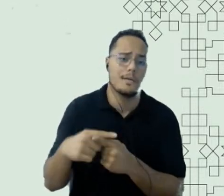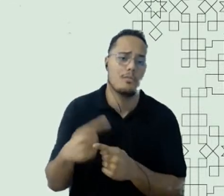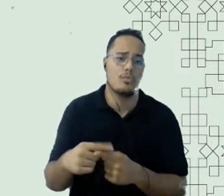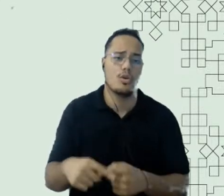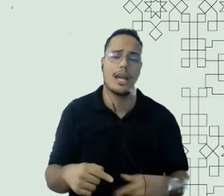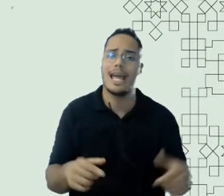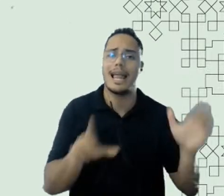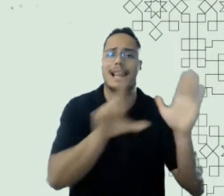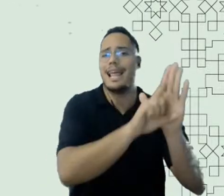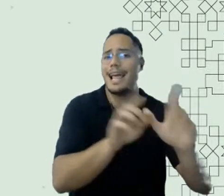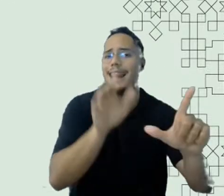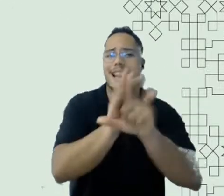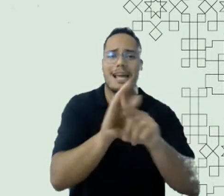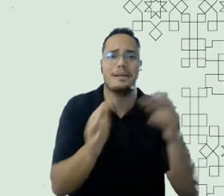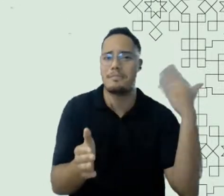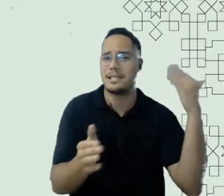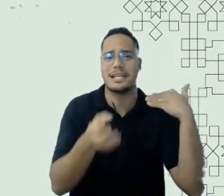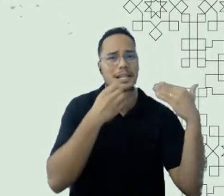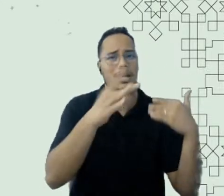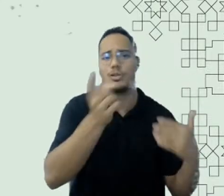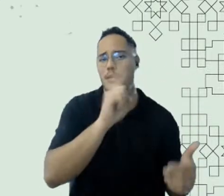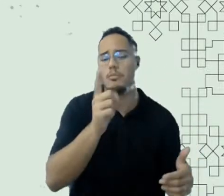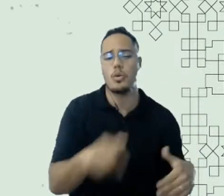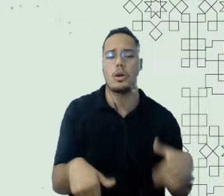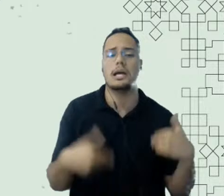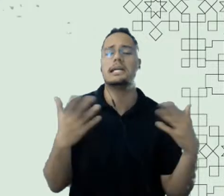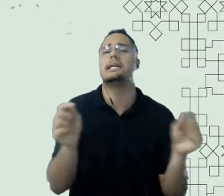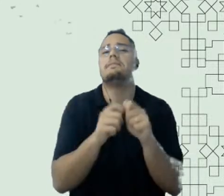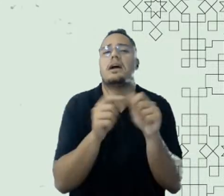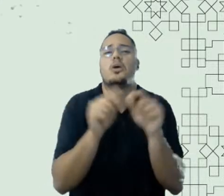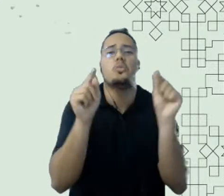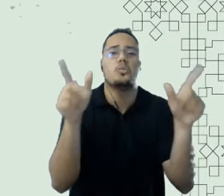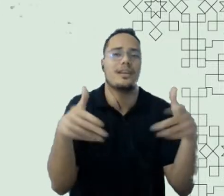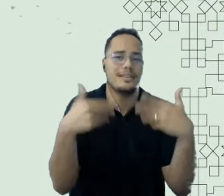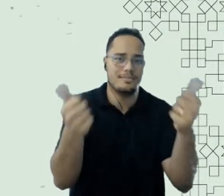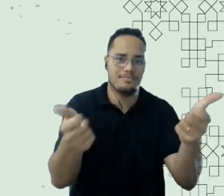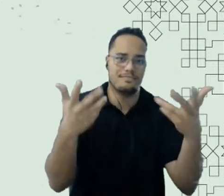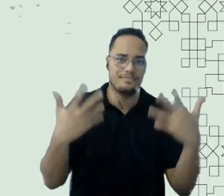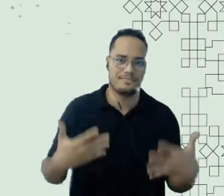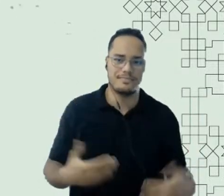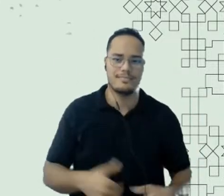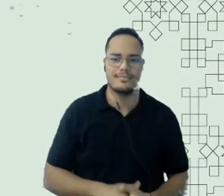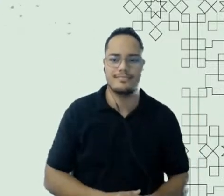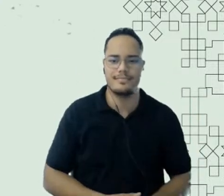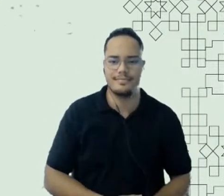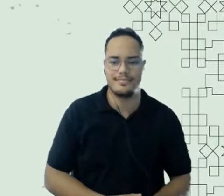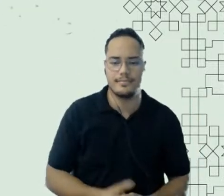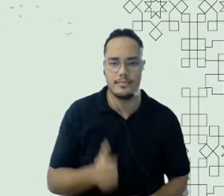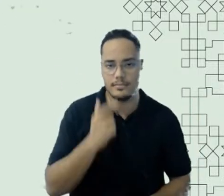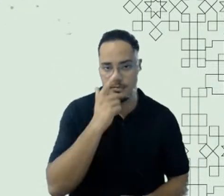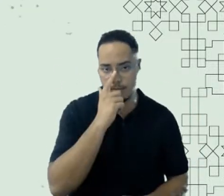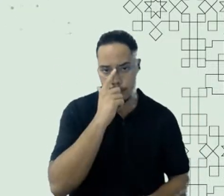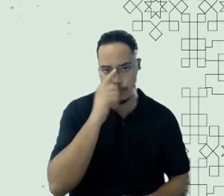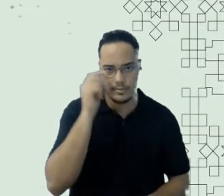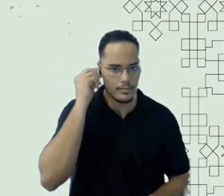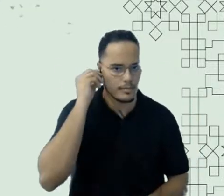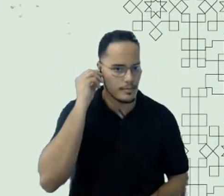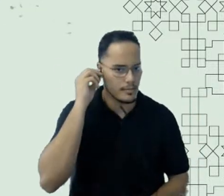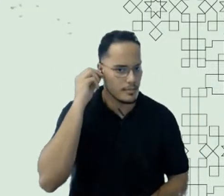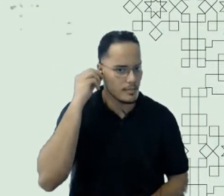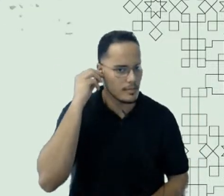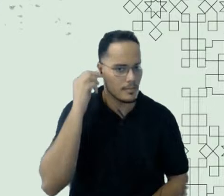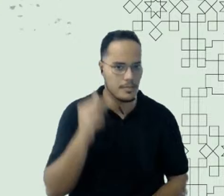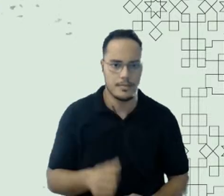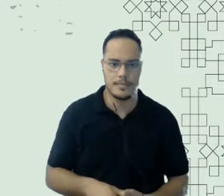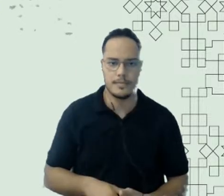your impression? Okay, so actually, just to tell a few words about the system now in Europe